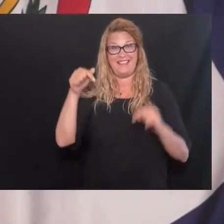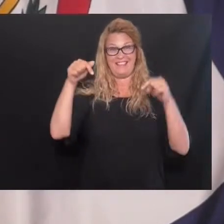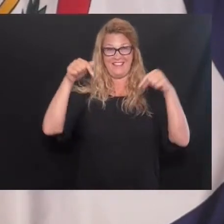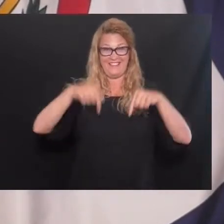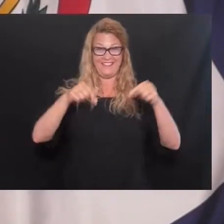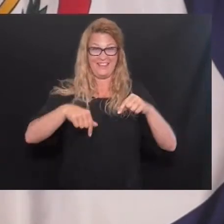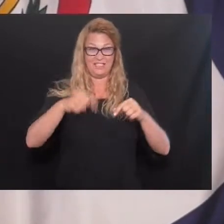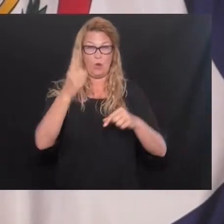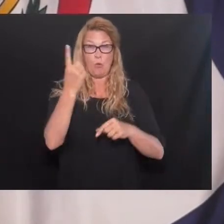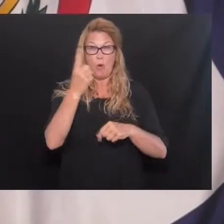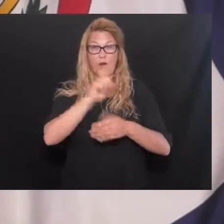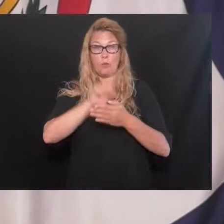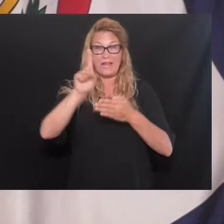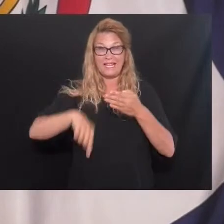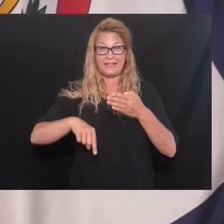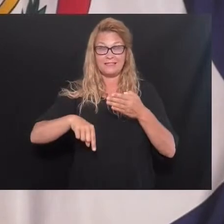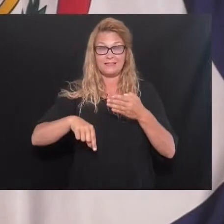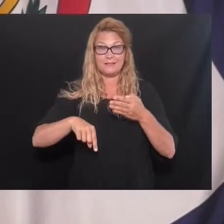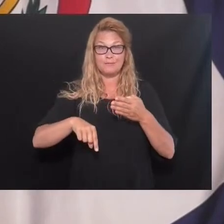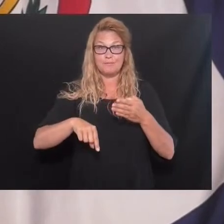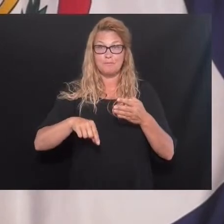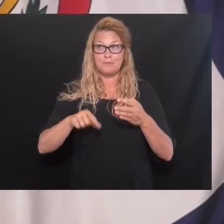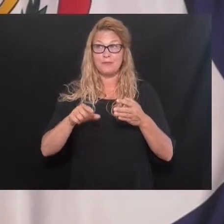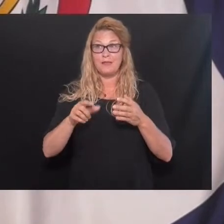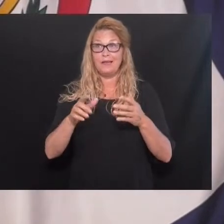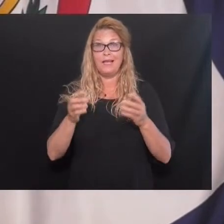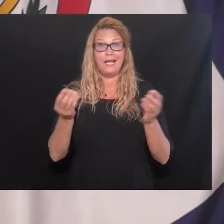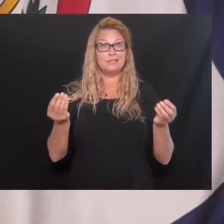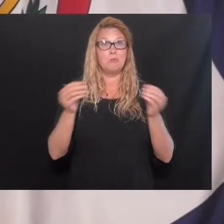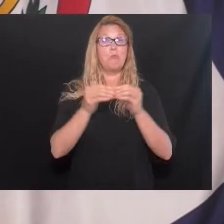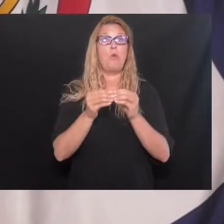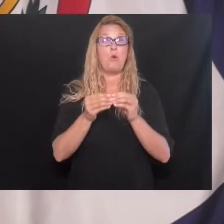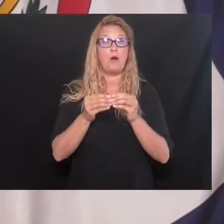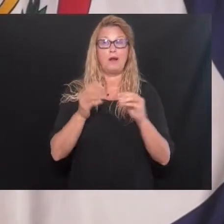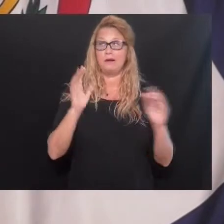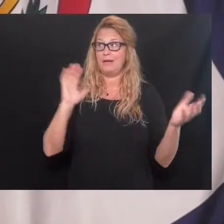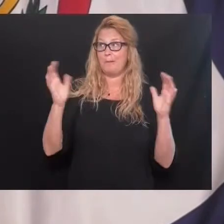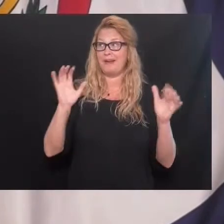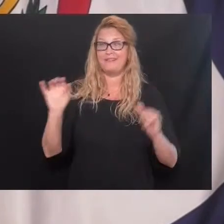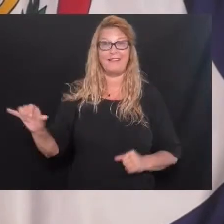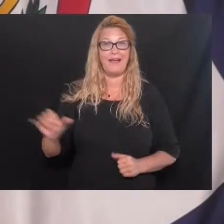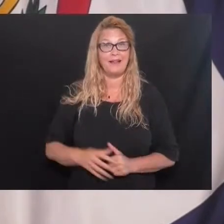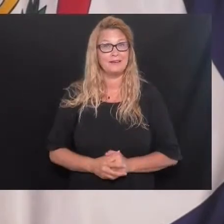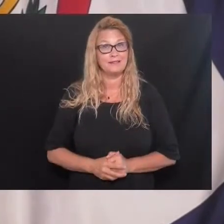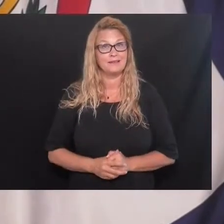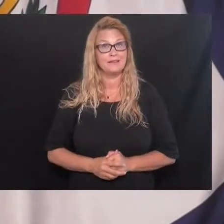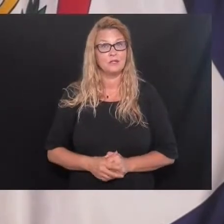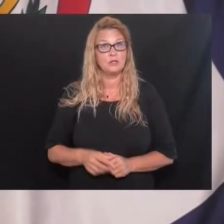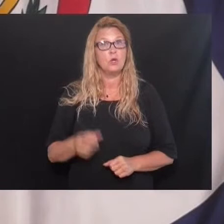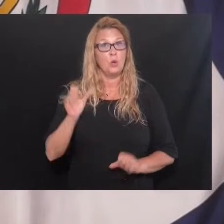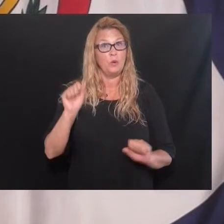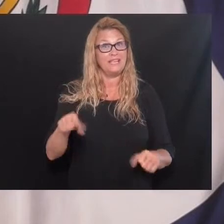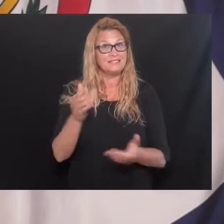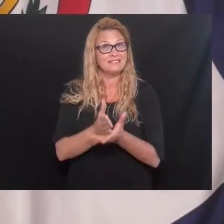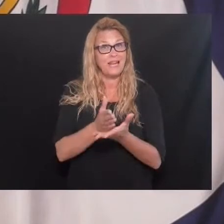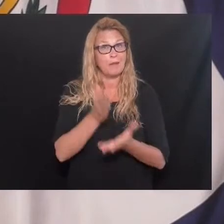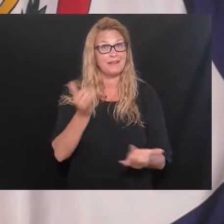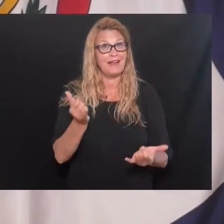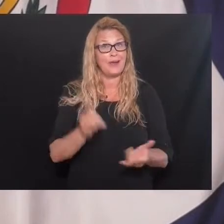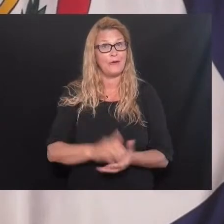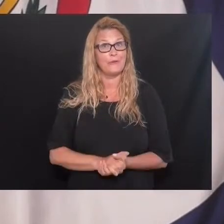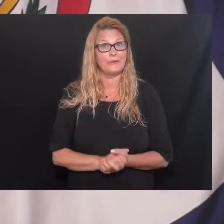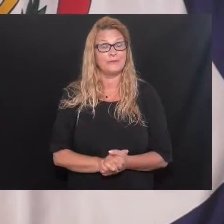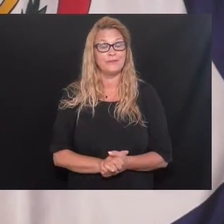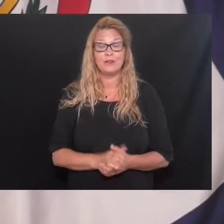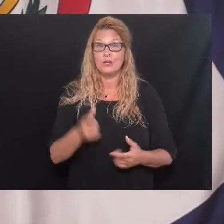in one weekend is greater than that. And we can stop it. We can stop it.